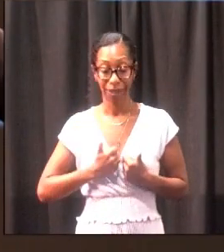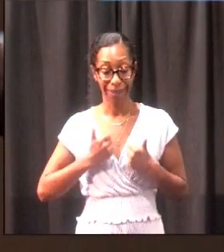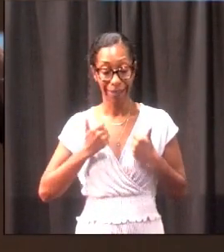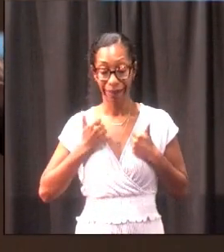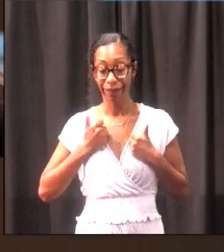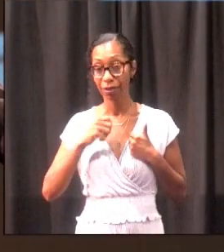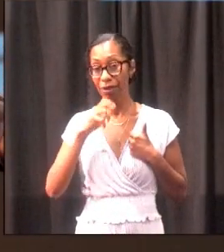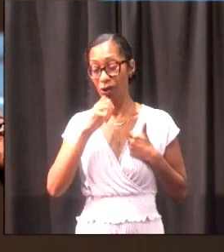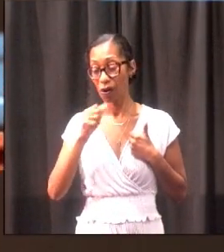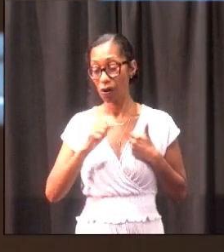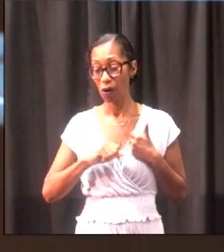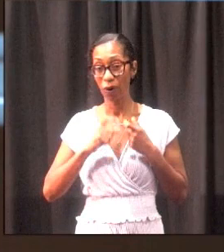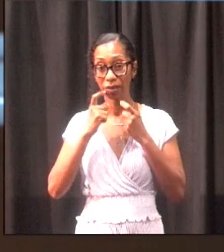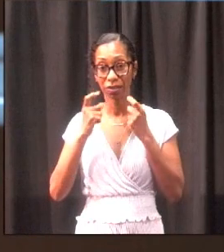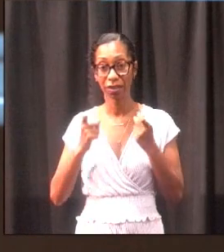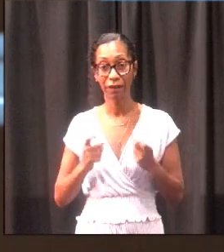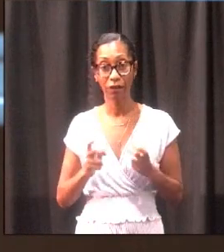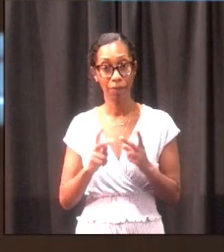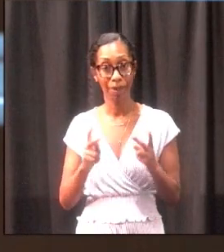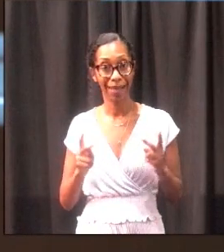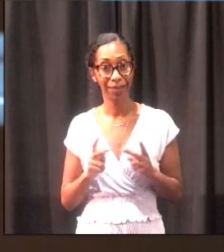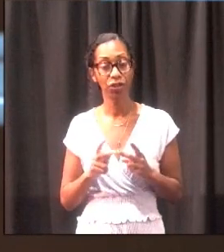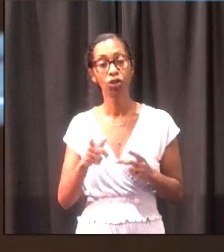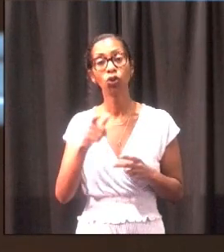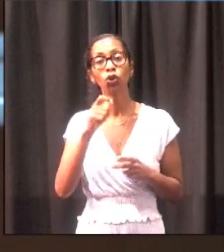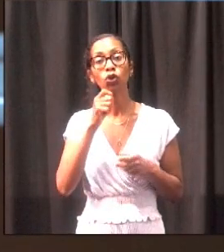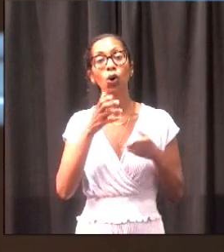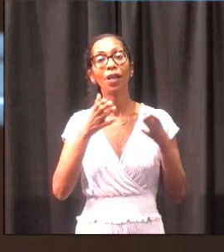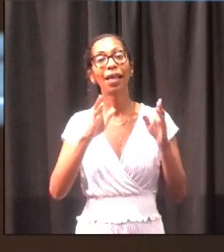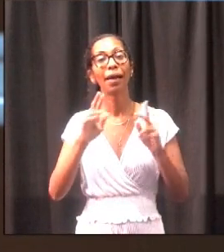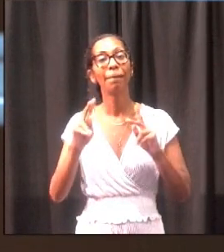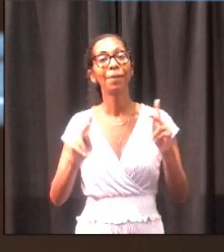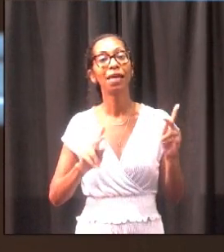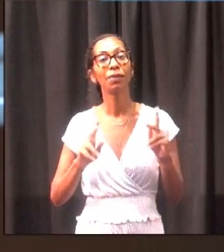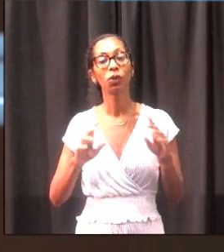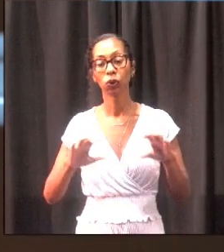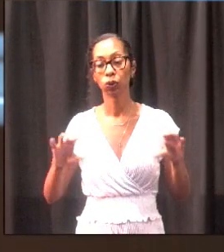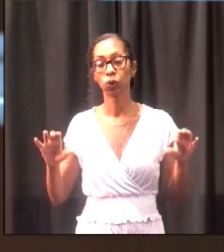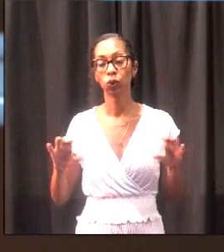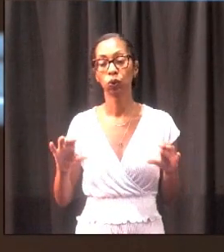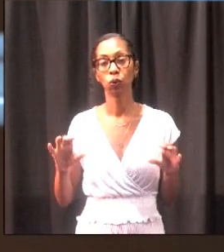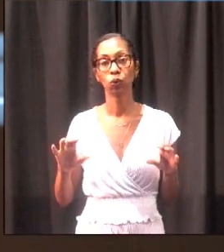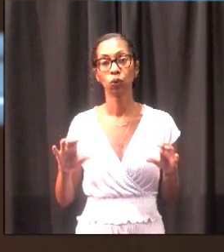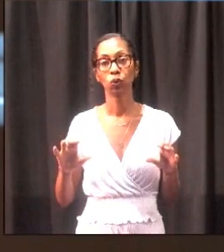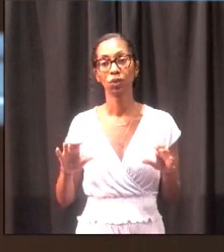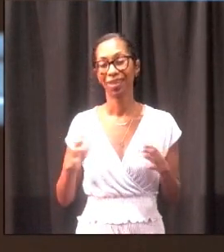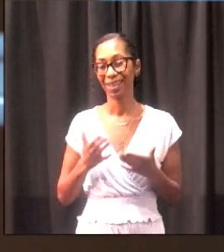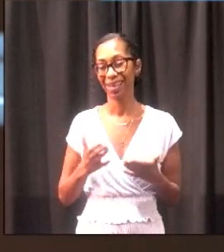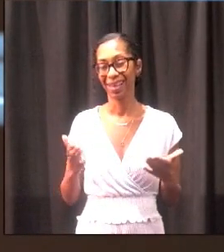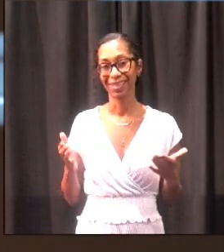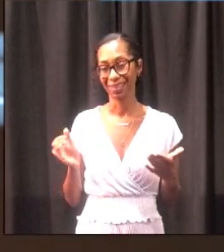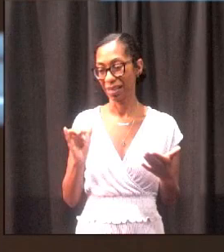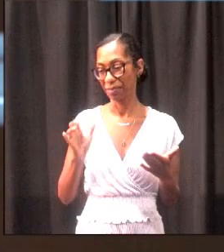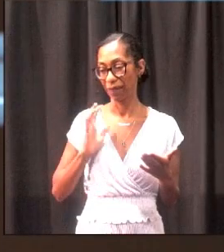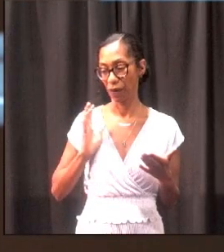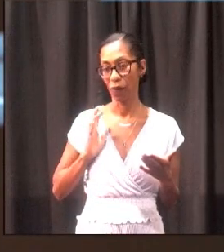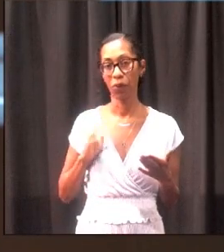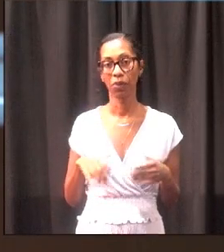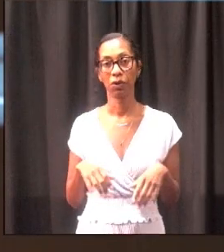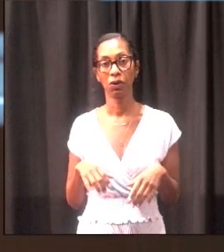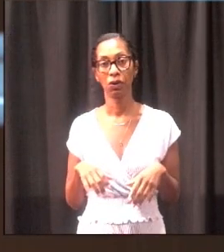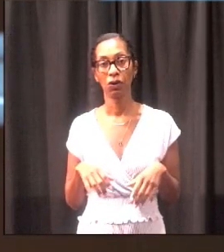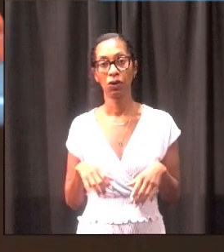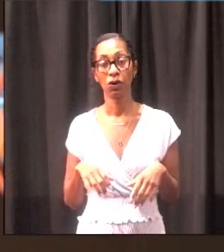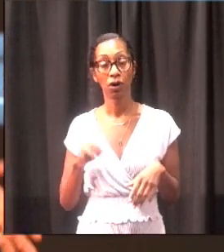old places, you don't allow people to treat you with that old nature. You don't allow them to call